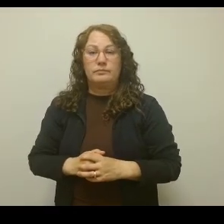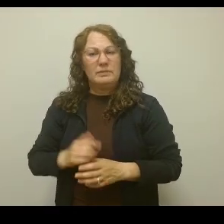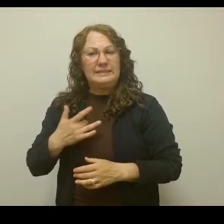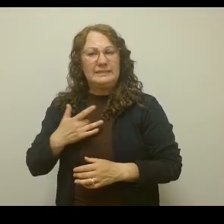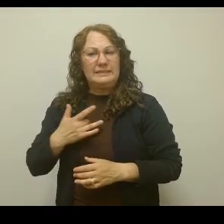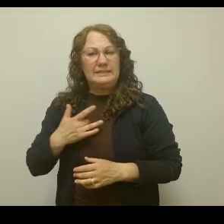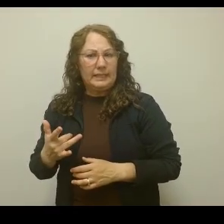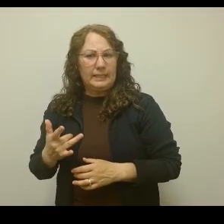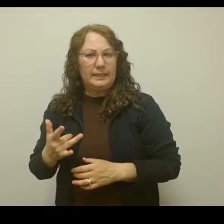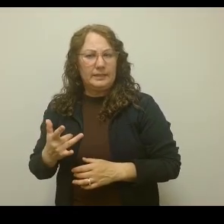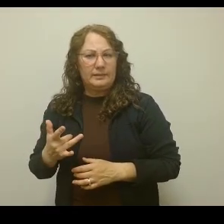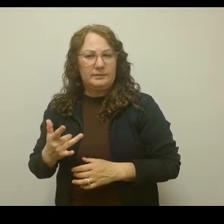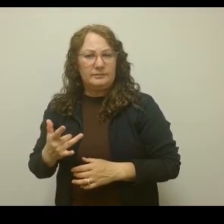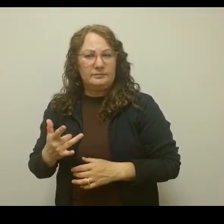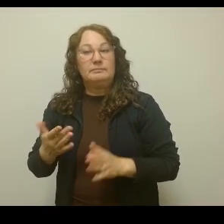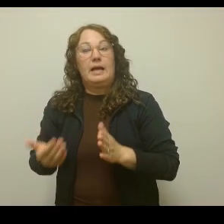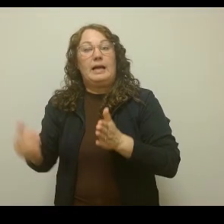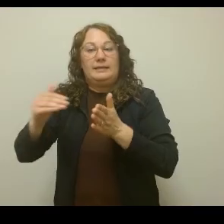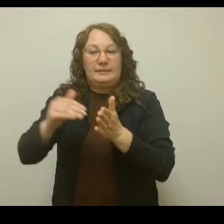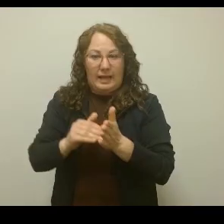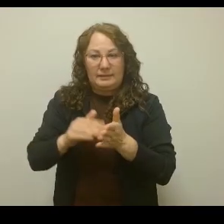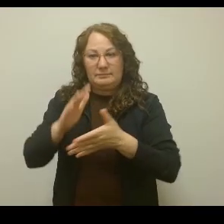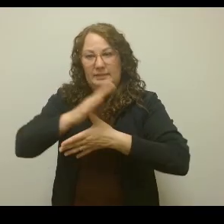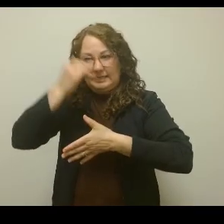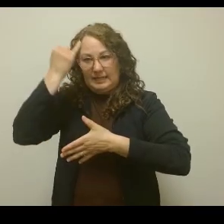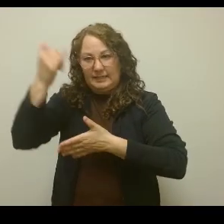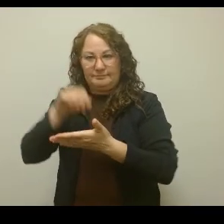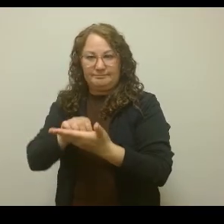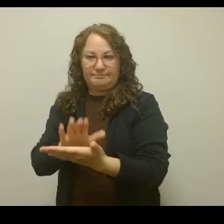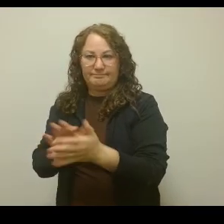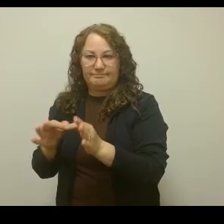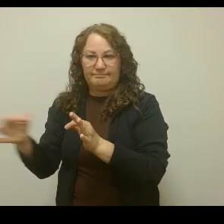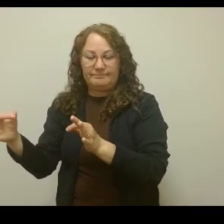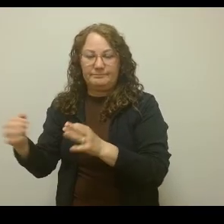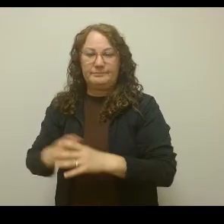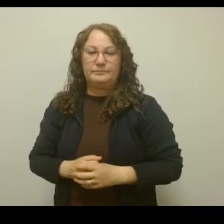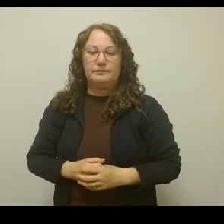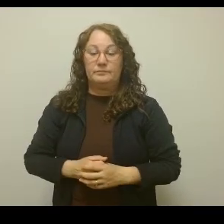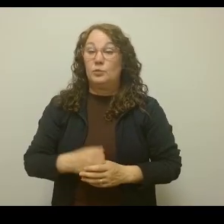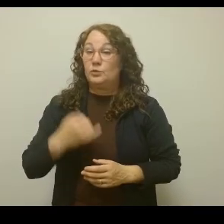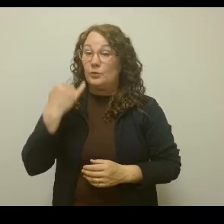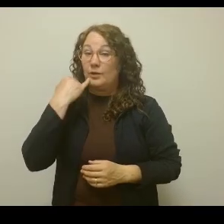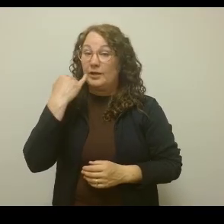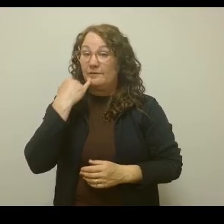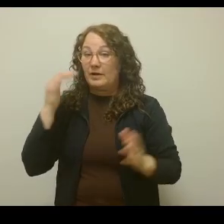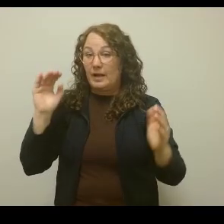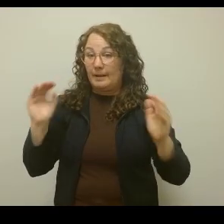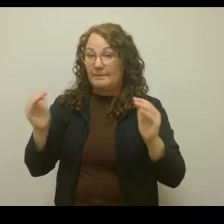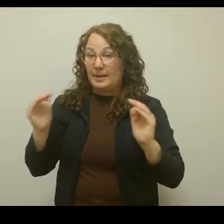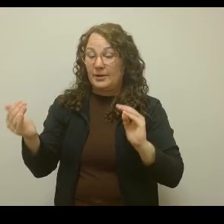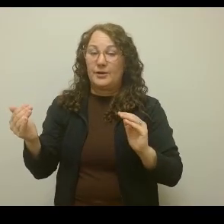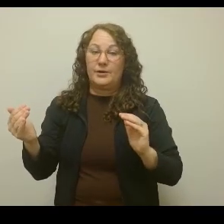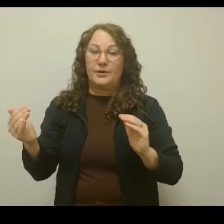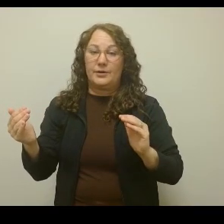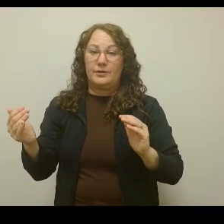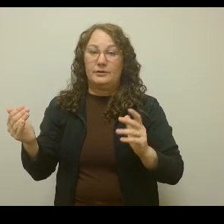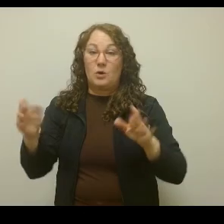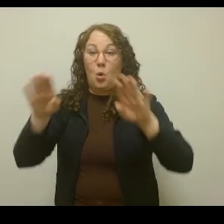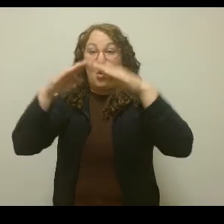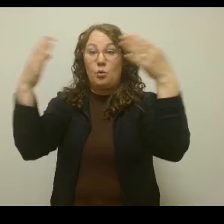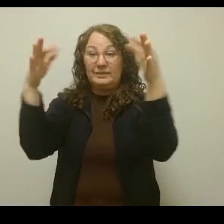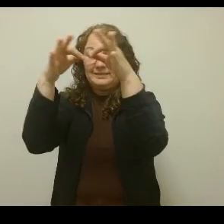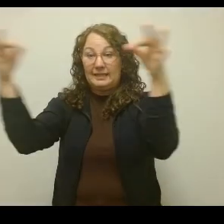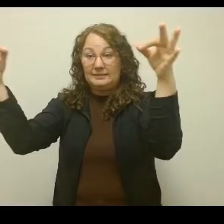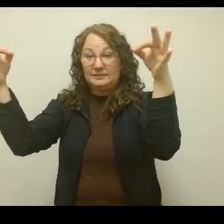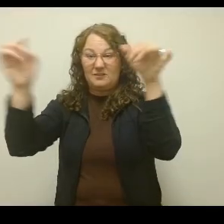typically restate the main idea. Right? So if you compare the opening